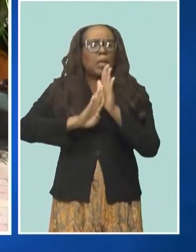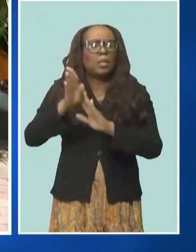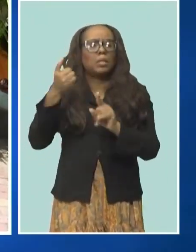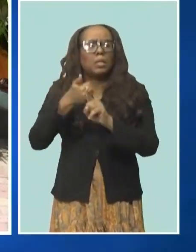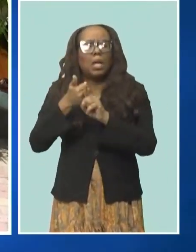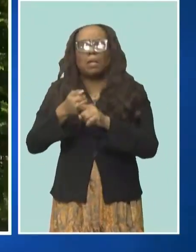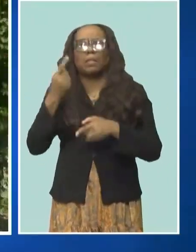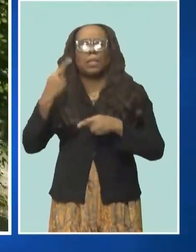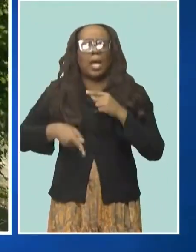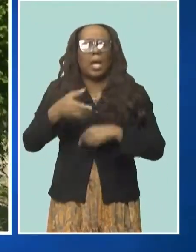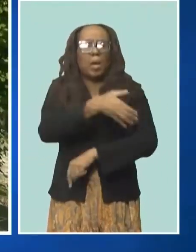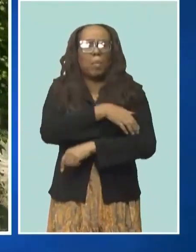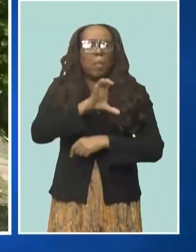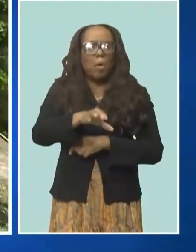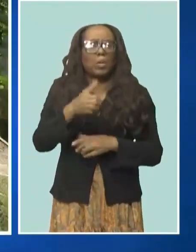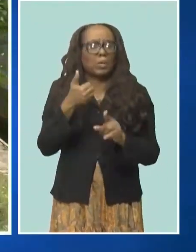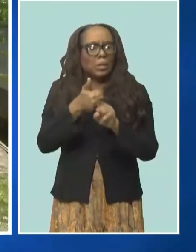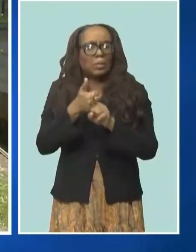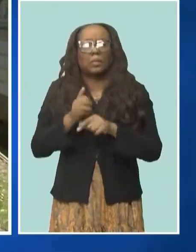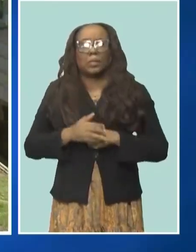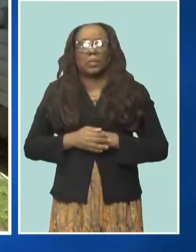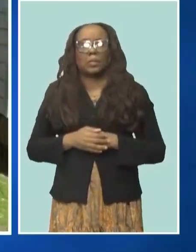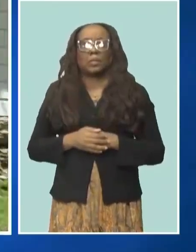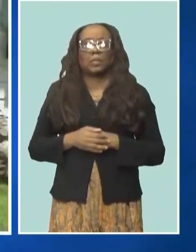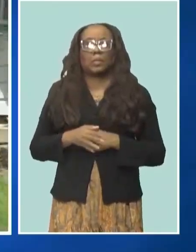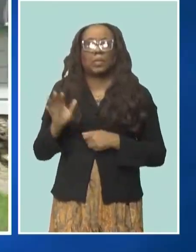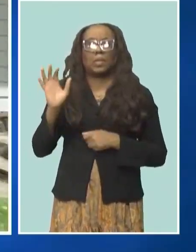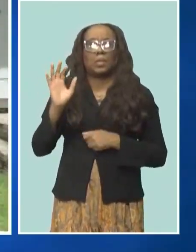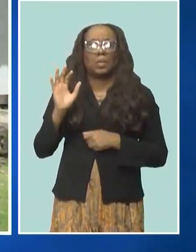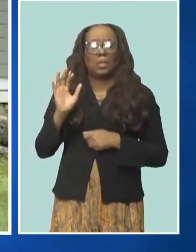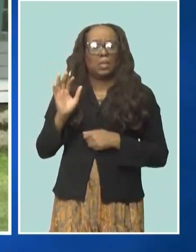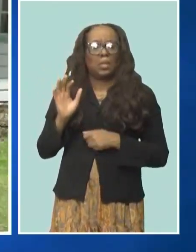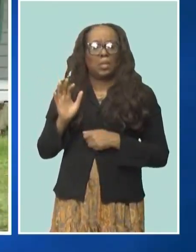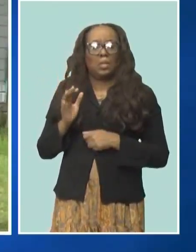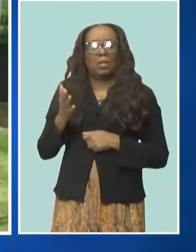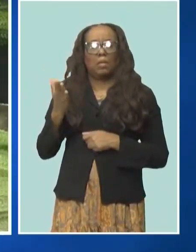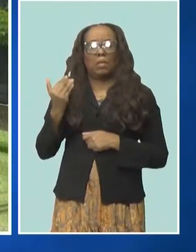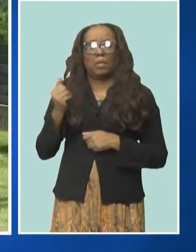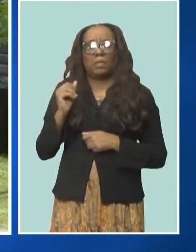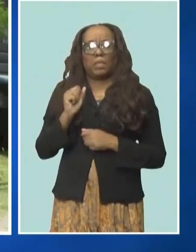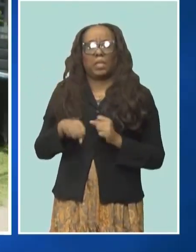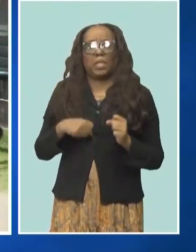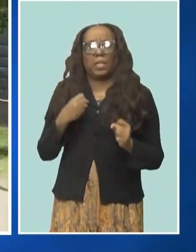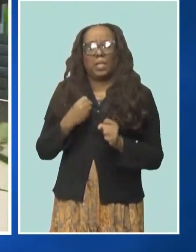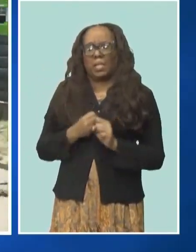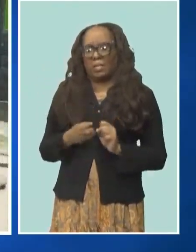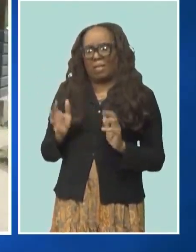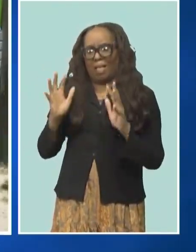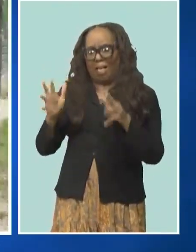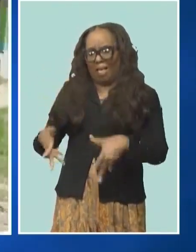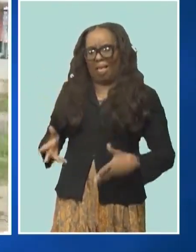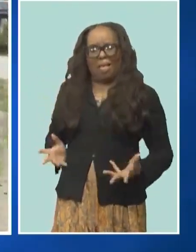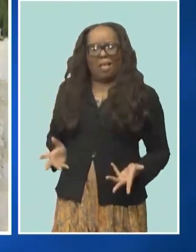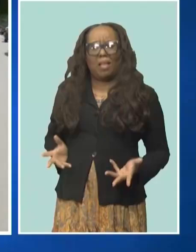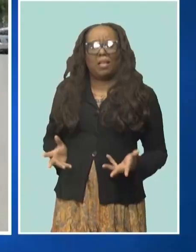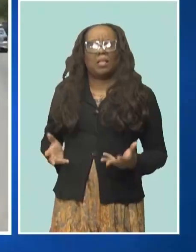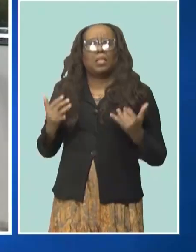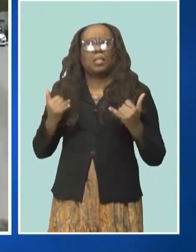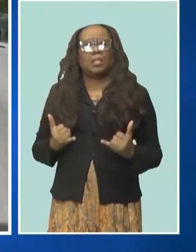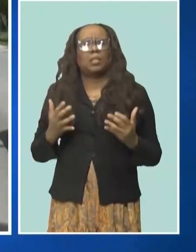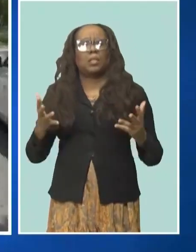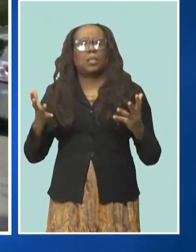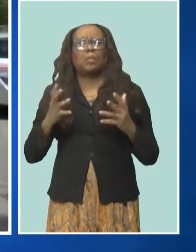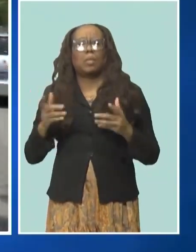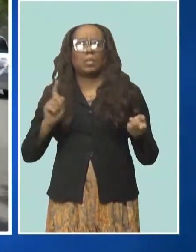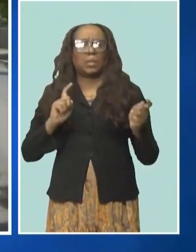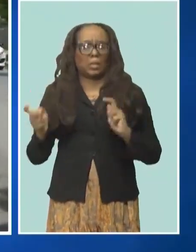empower themselves. Mr. Jones said the constituency had been neglected for 15 years and she's gathering support to correct the ills